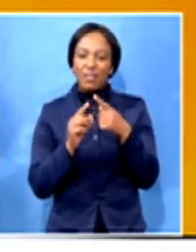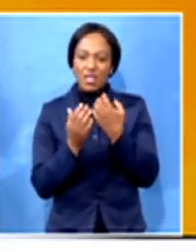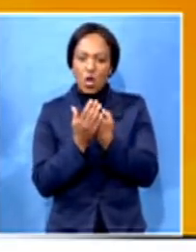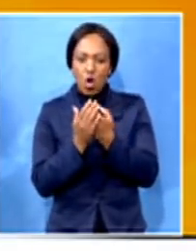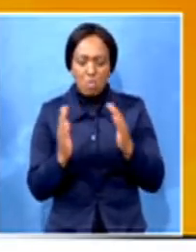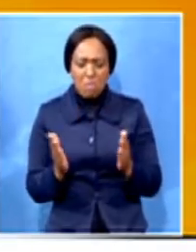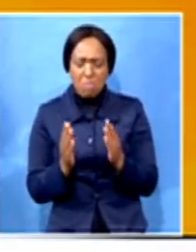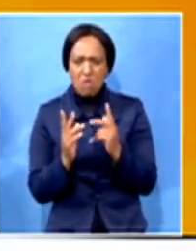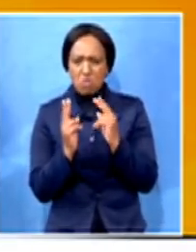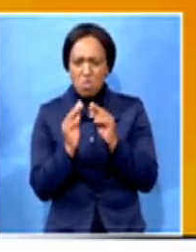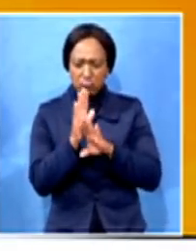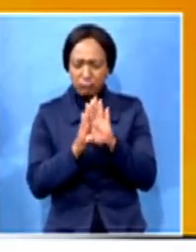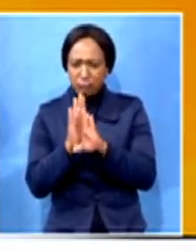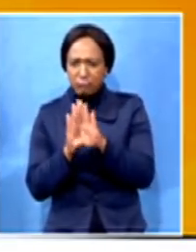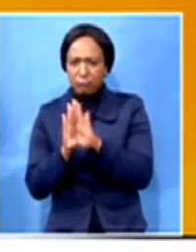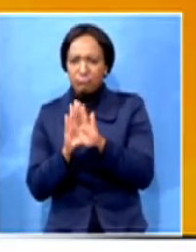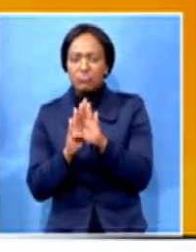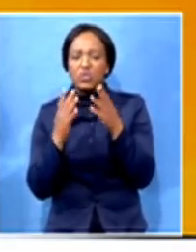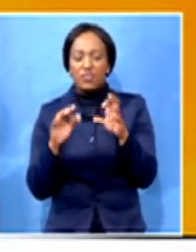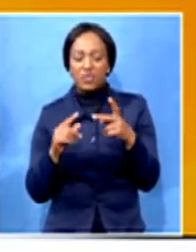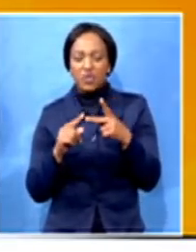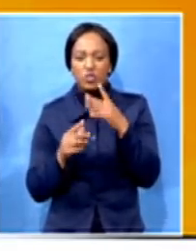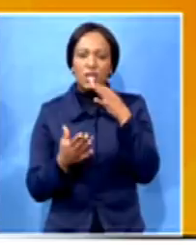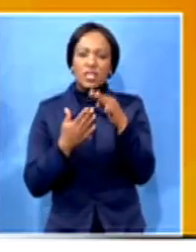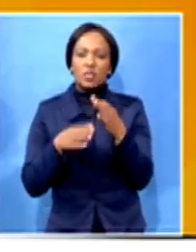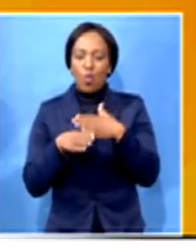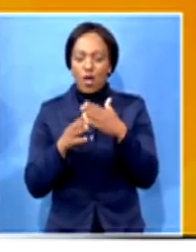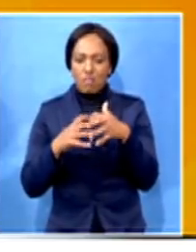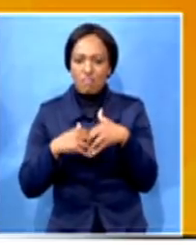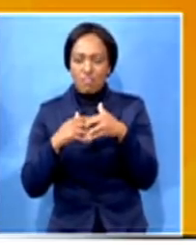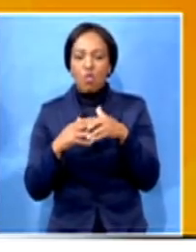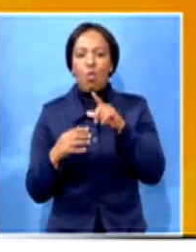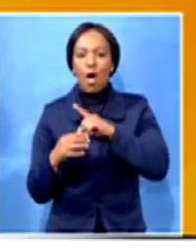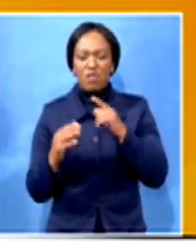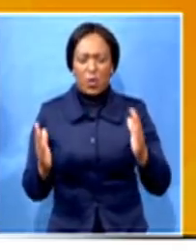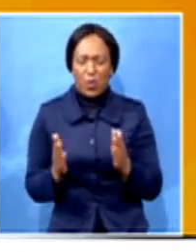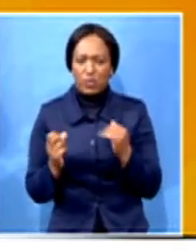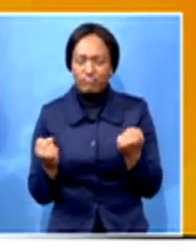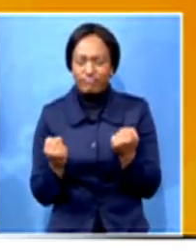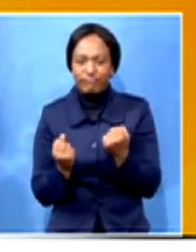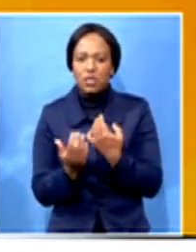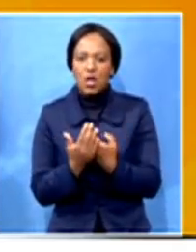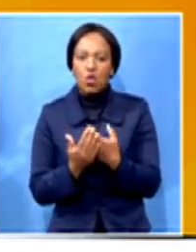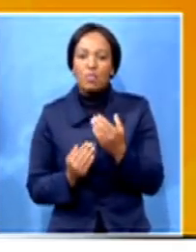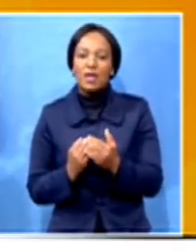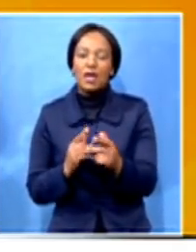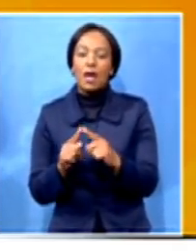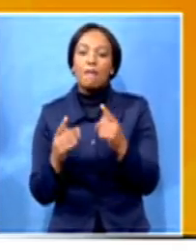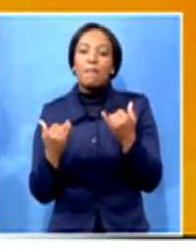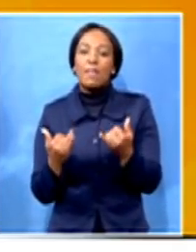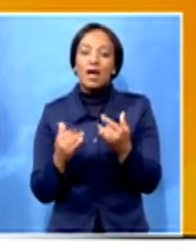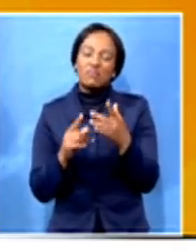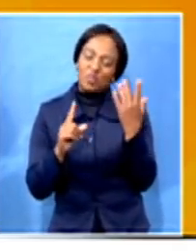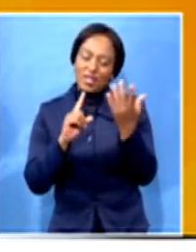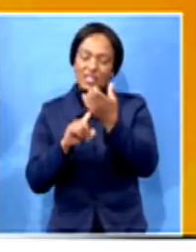of the economy. It makes suggestions for creating jobs to stimulate the country's economic growth. So, to achieve this, the